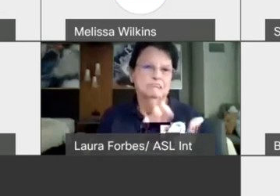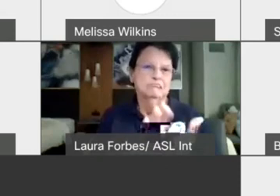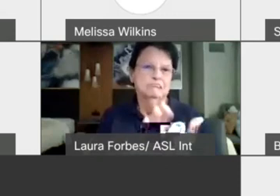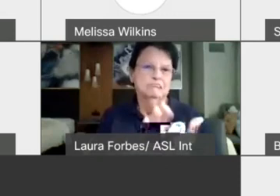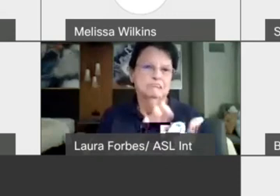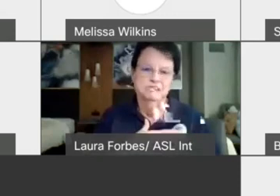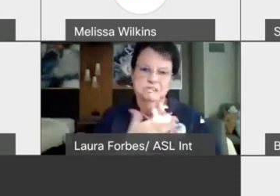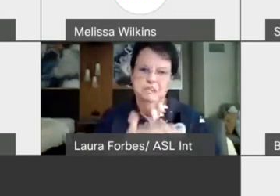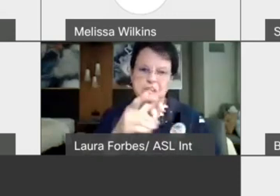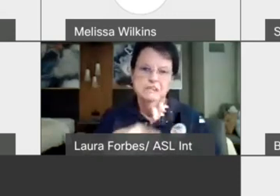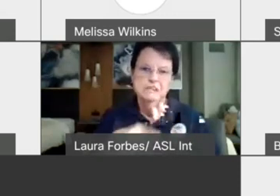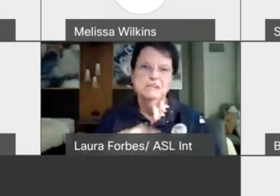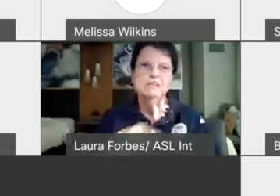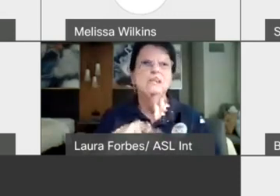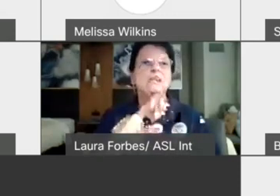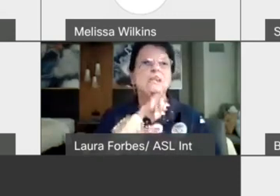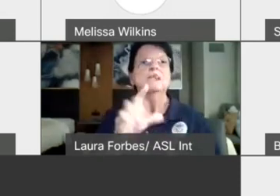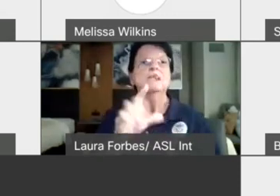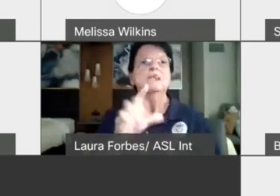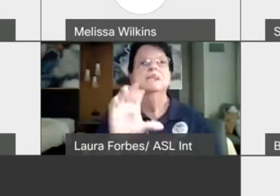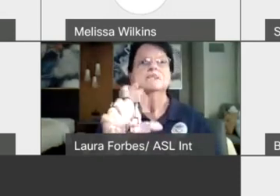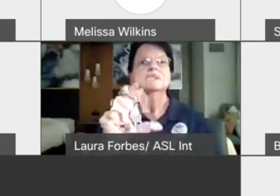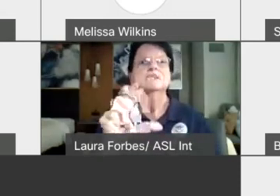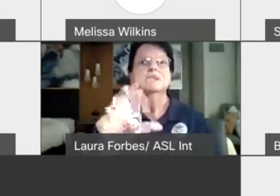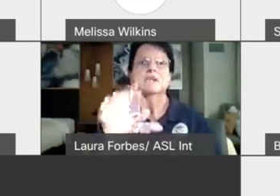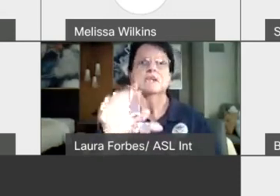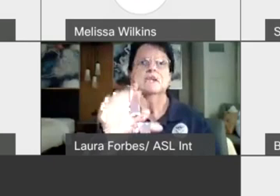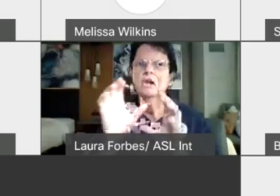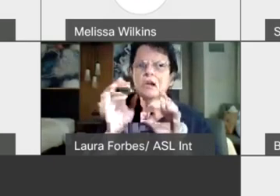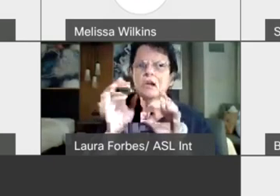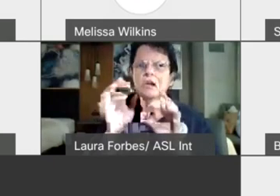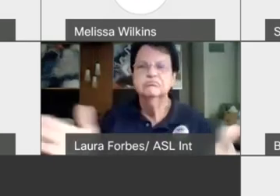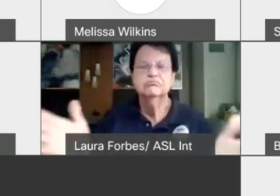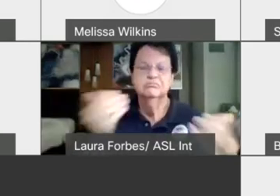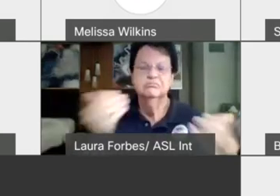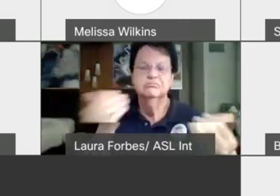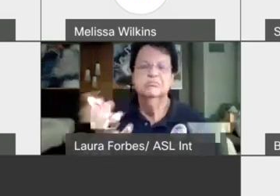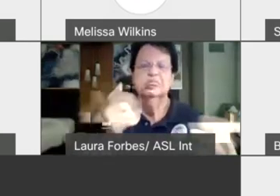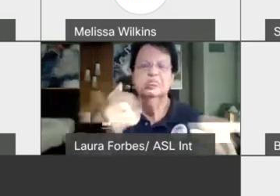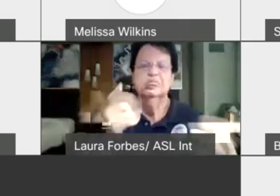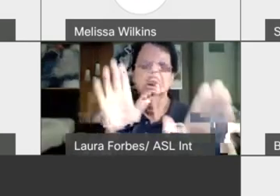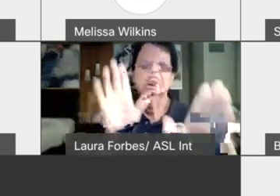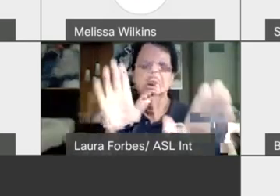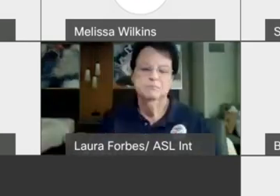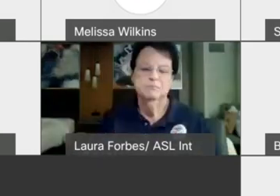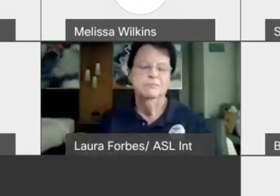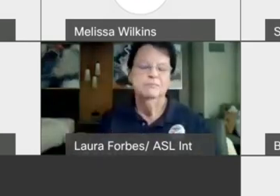your constituents and how communicative you are. So that's pretty awesome.